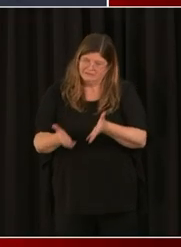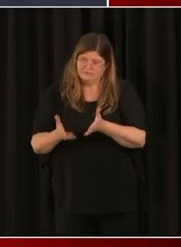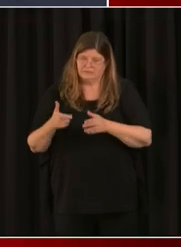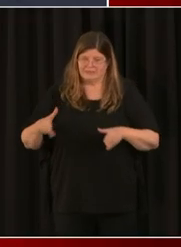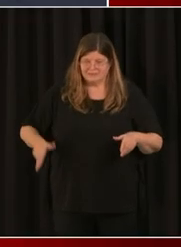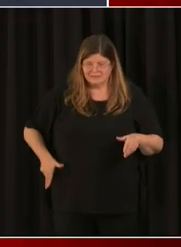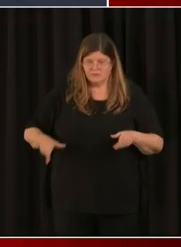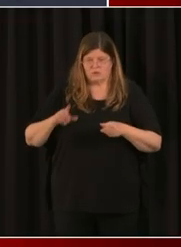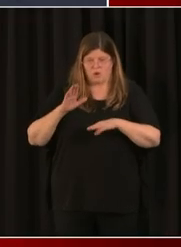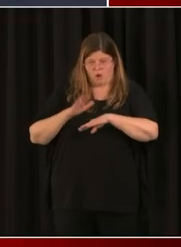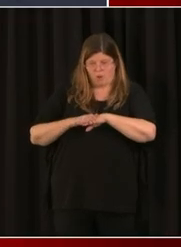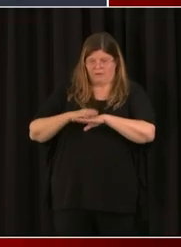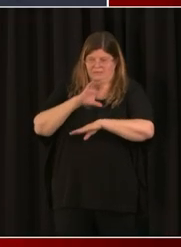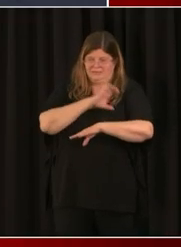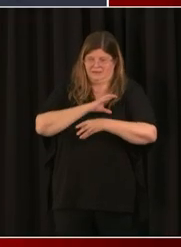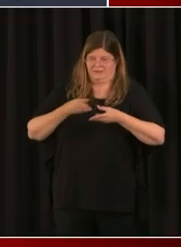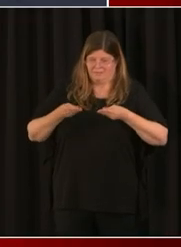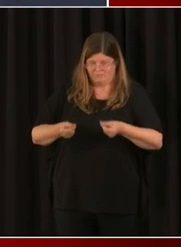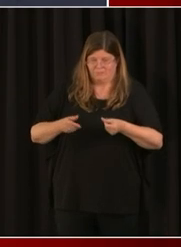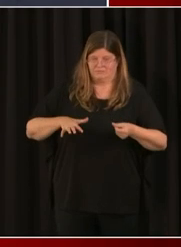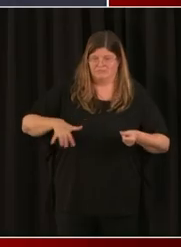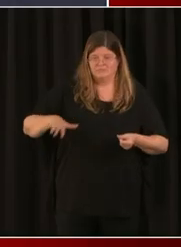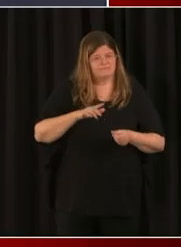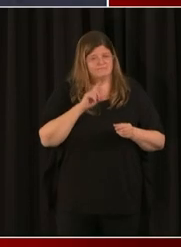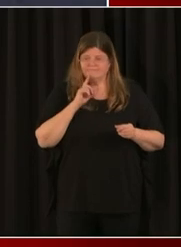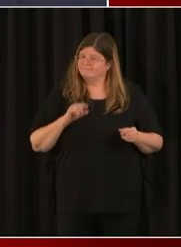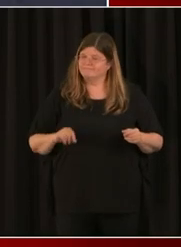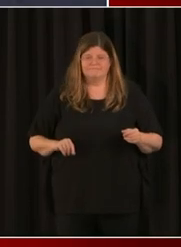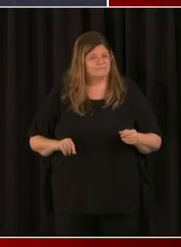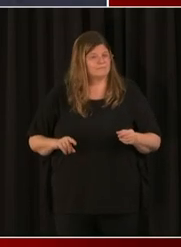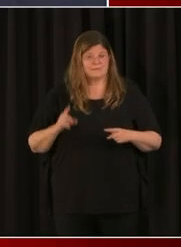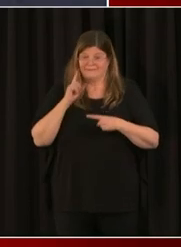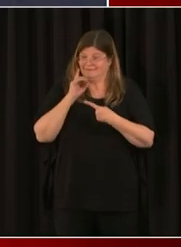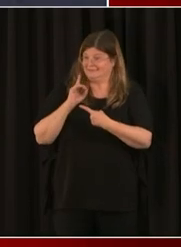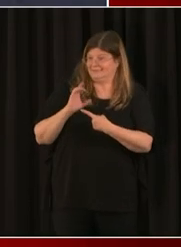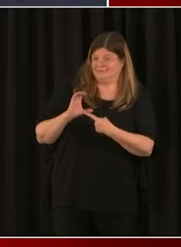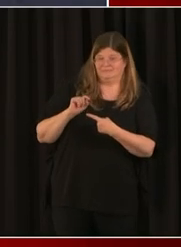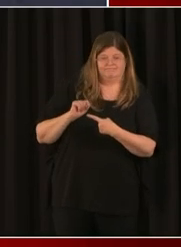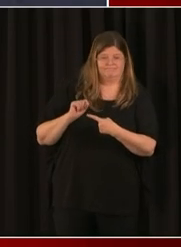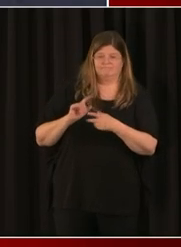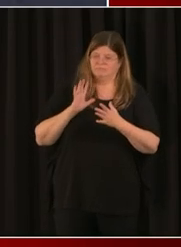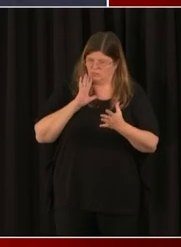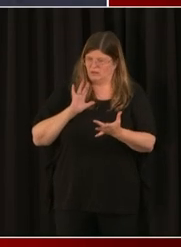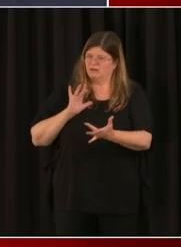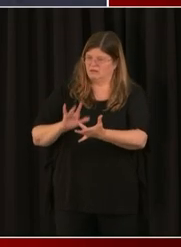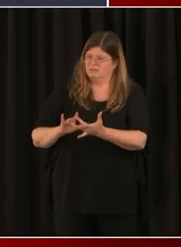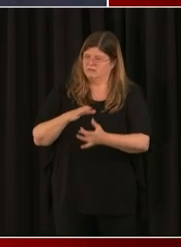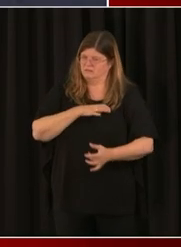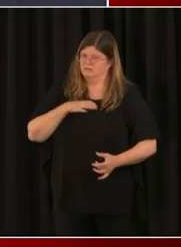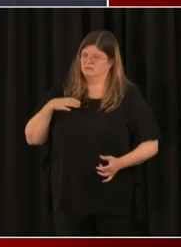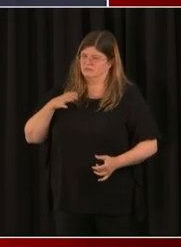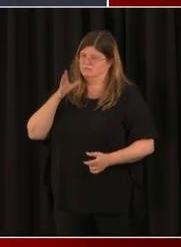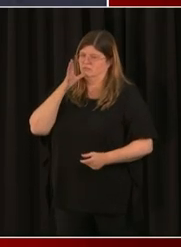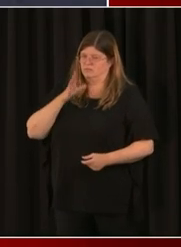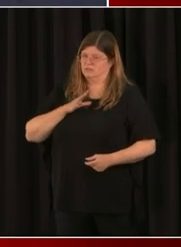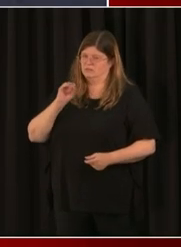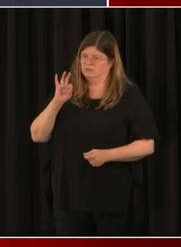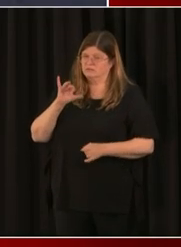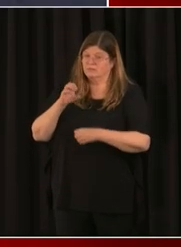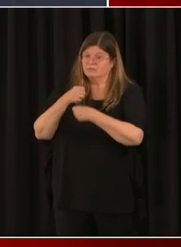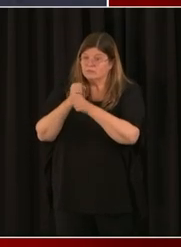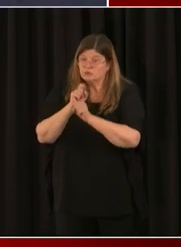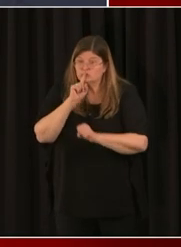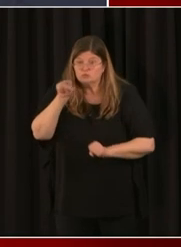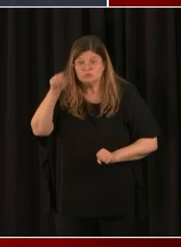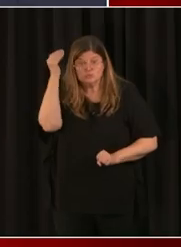Police property. For the District of Columbia, we plan to reach out to the Congresswoman's office to make sure that